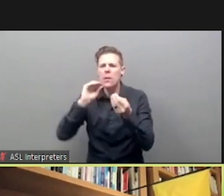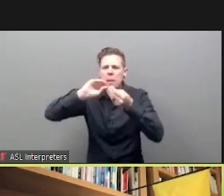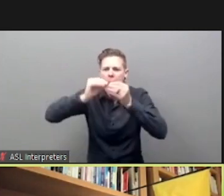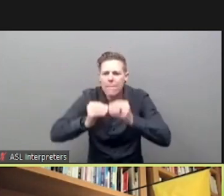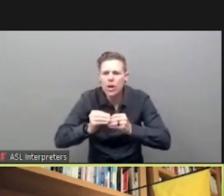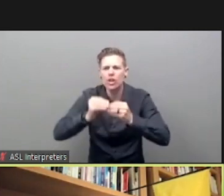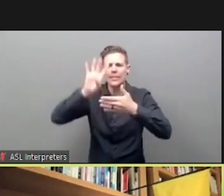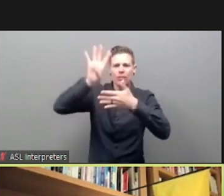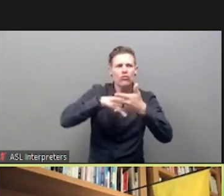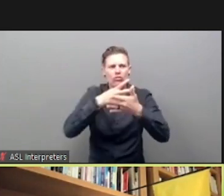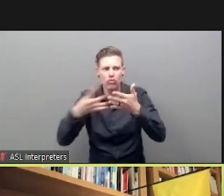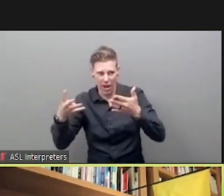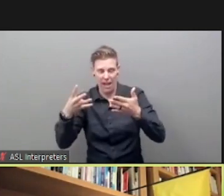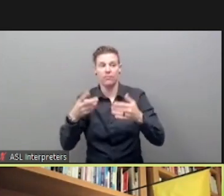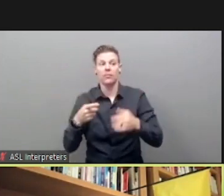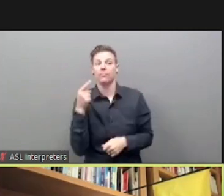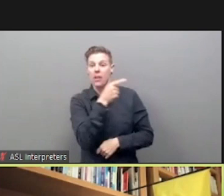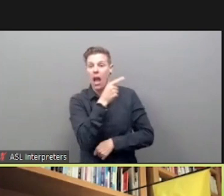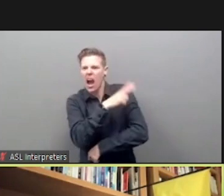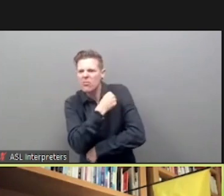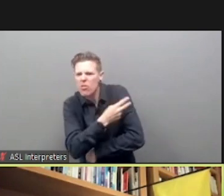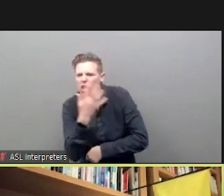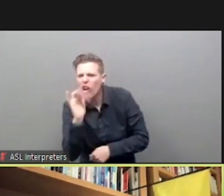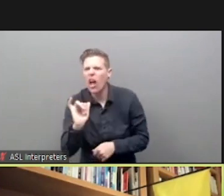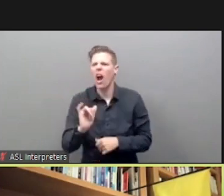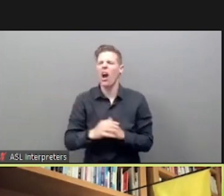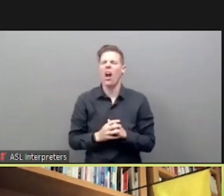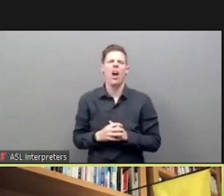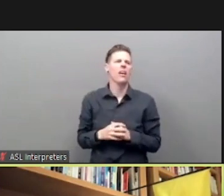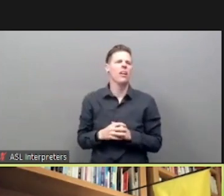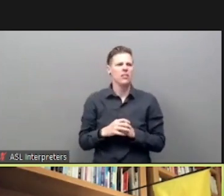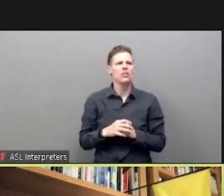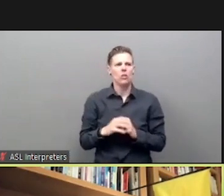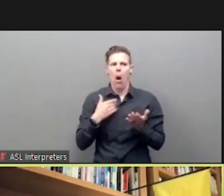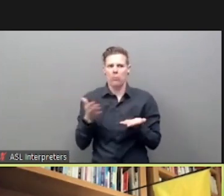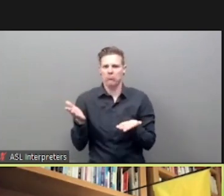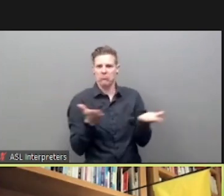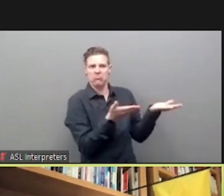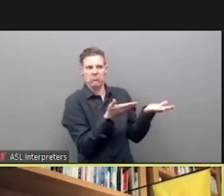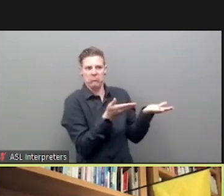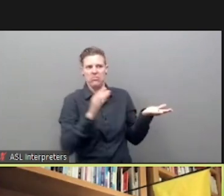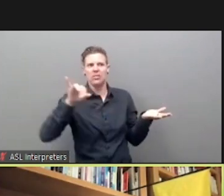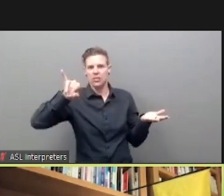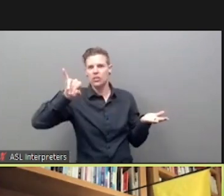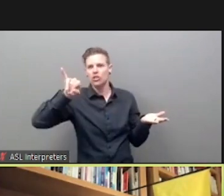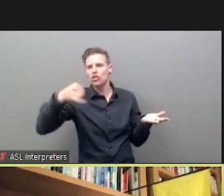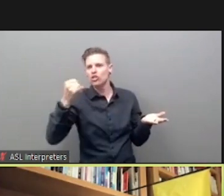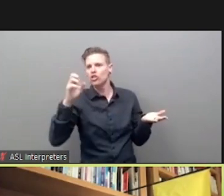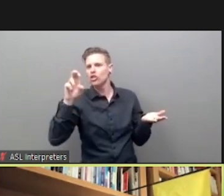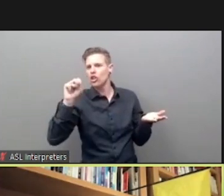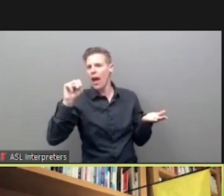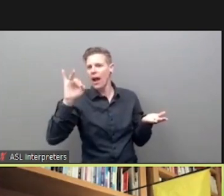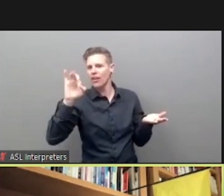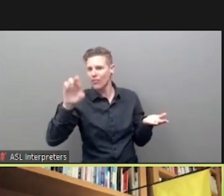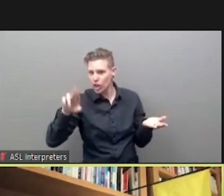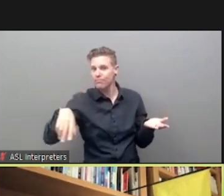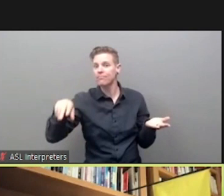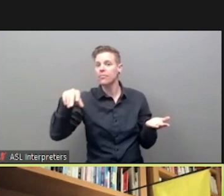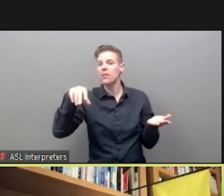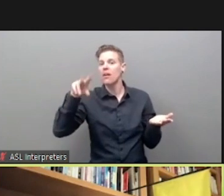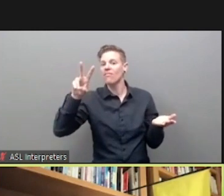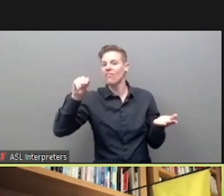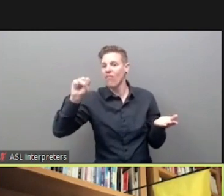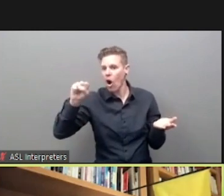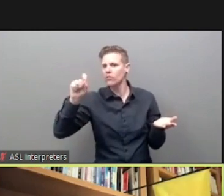in our hospitals, where Jennifer Vosberg is really going to be helpful to us, and then have an announcement about